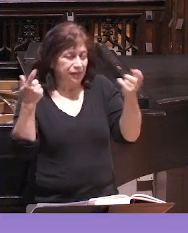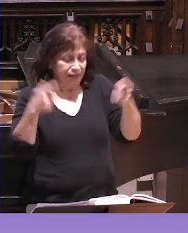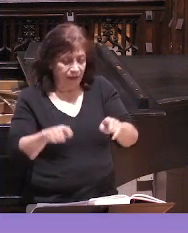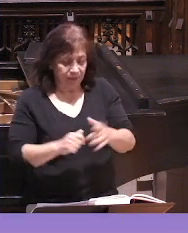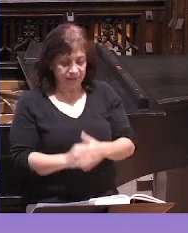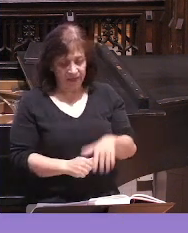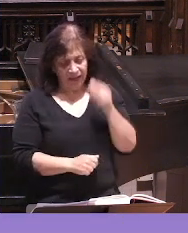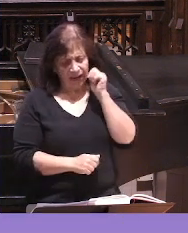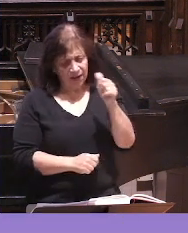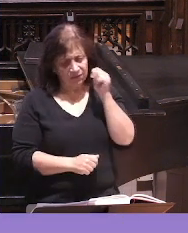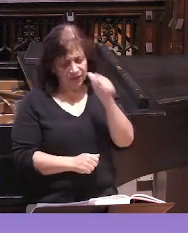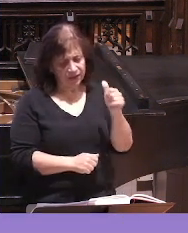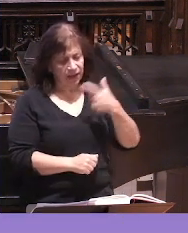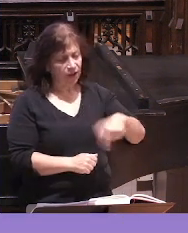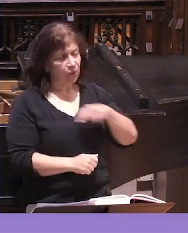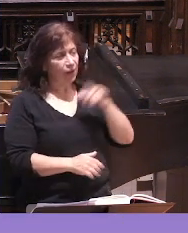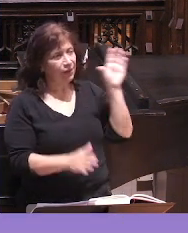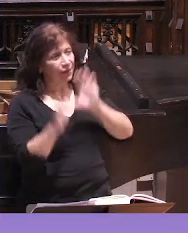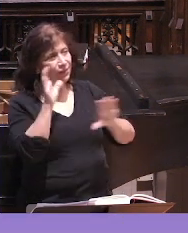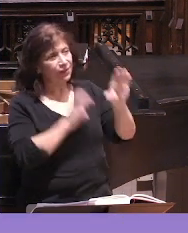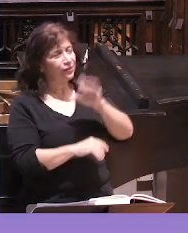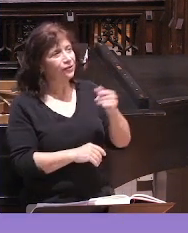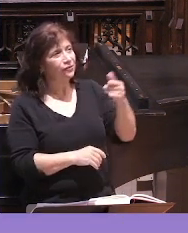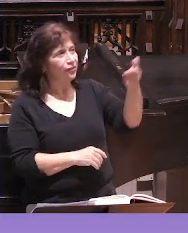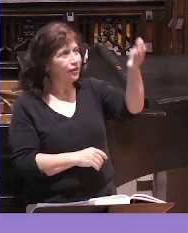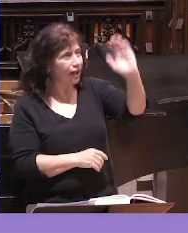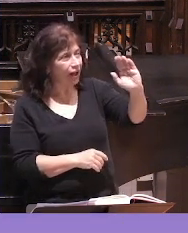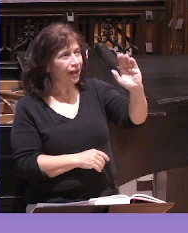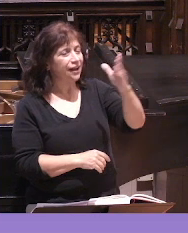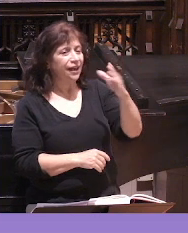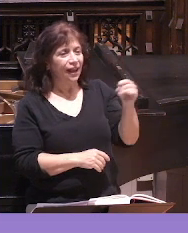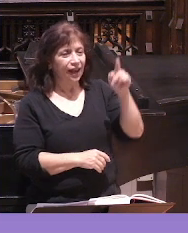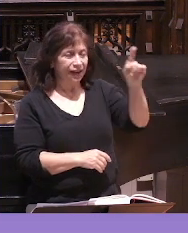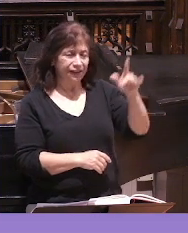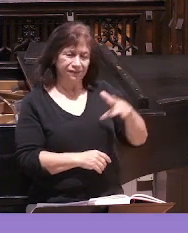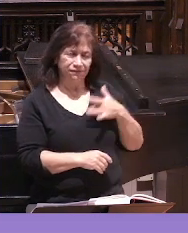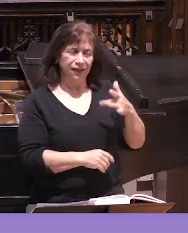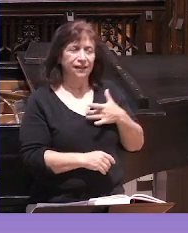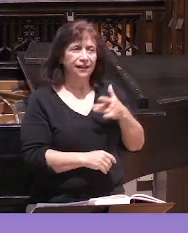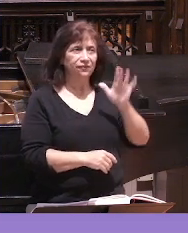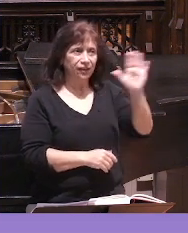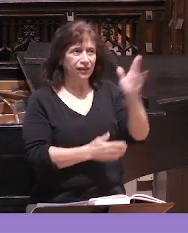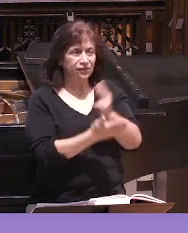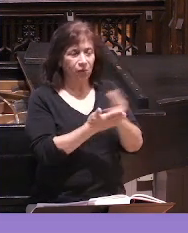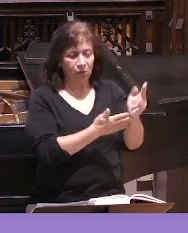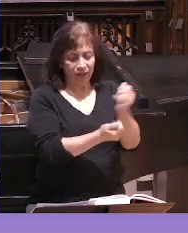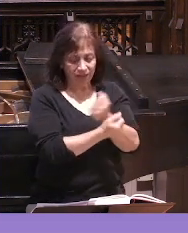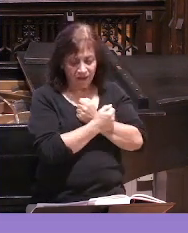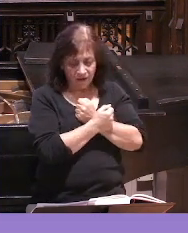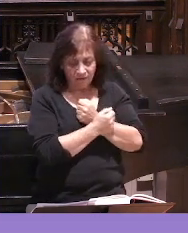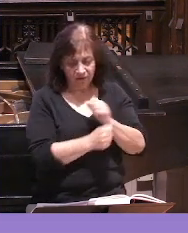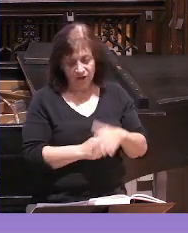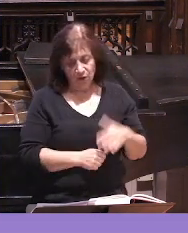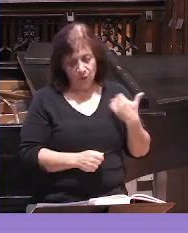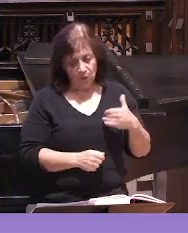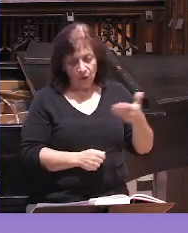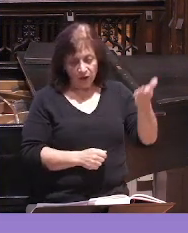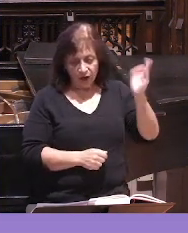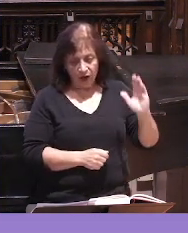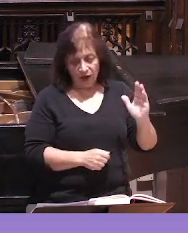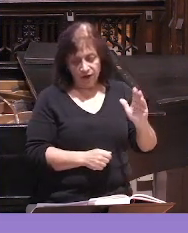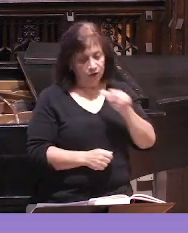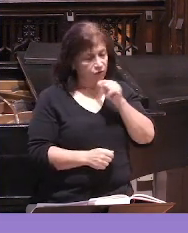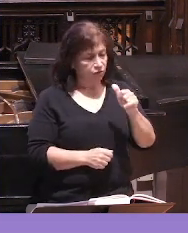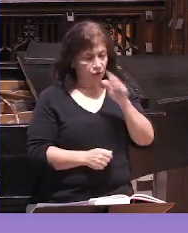Day after day, we seek God's face and the assurance of God's holy love. O God, do